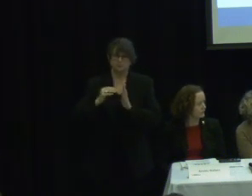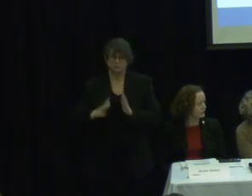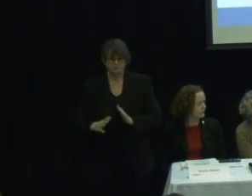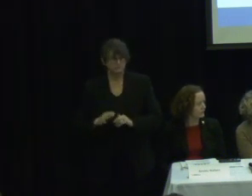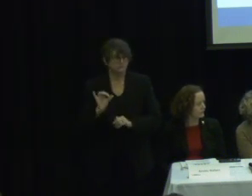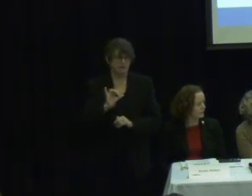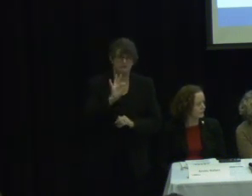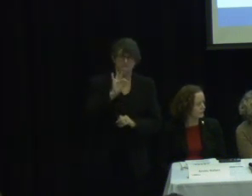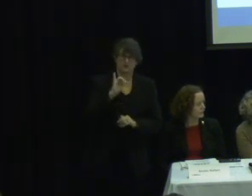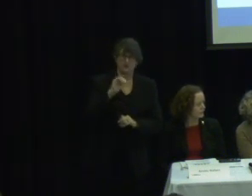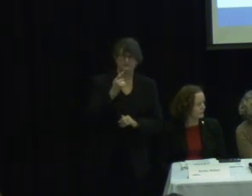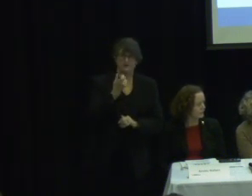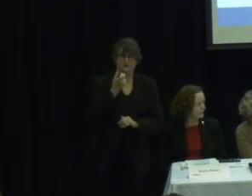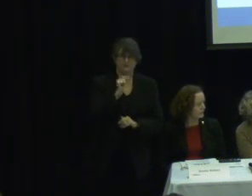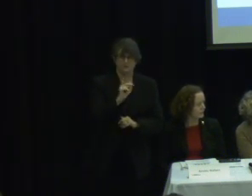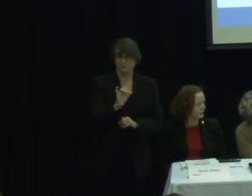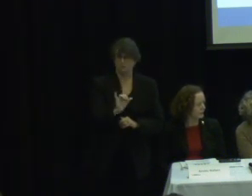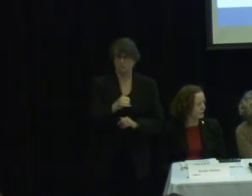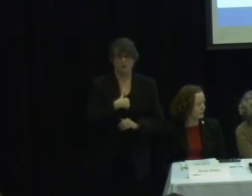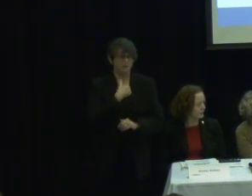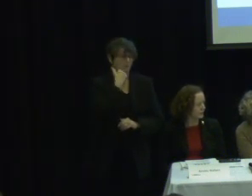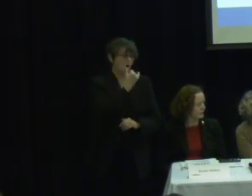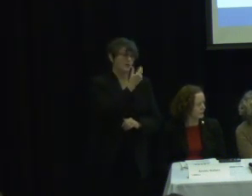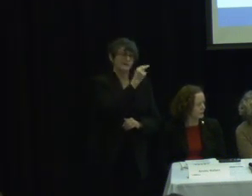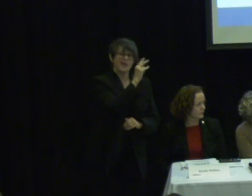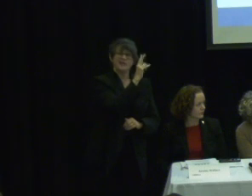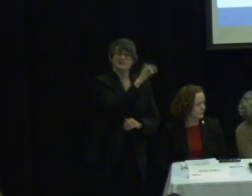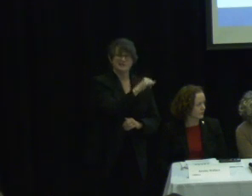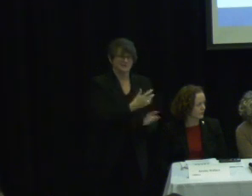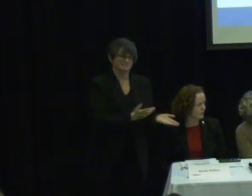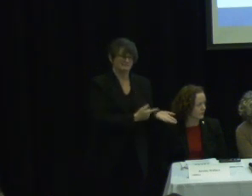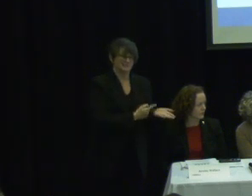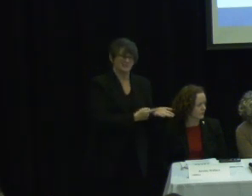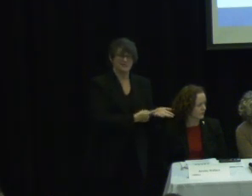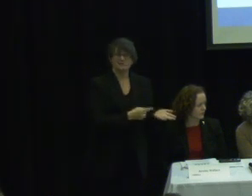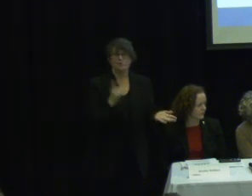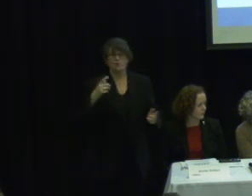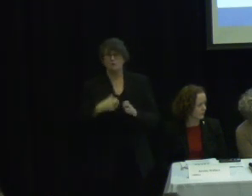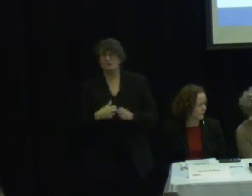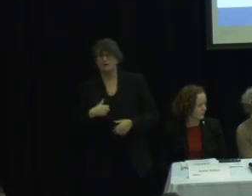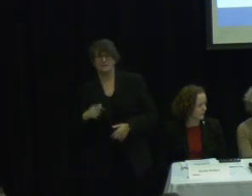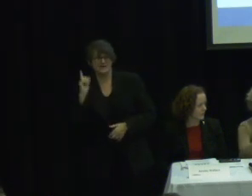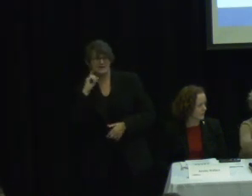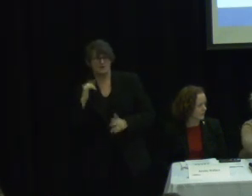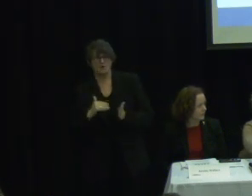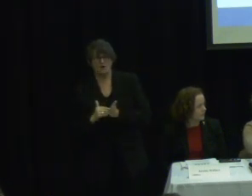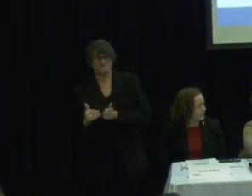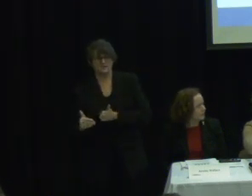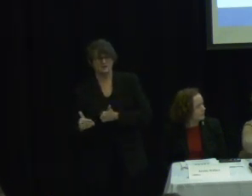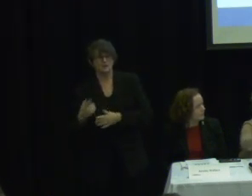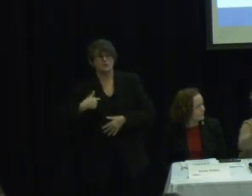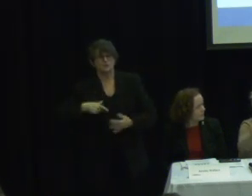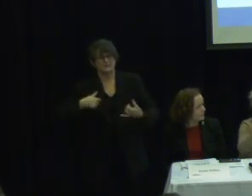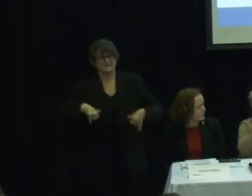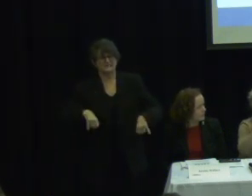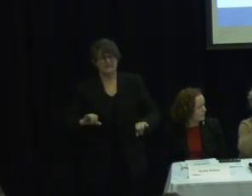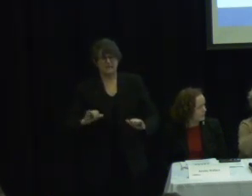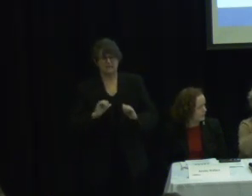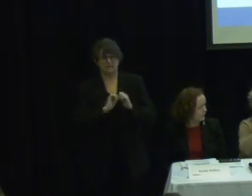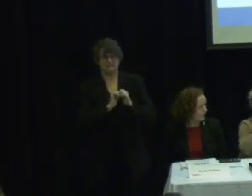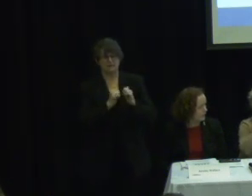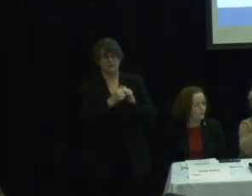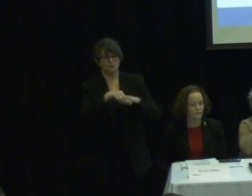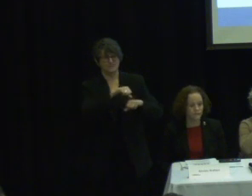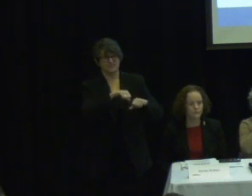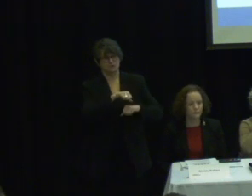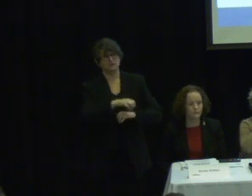well. I called Nancy and talked about it. One of our problems, and you'll hear the trustees talk a lot about it, is we are still very much competing with one